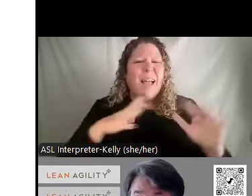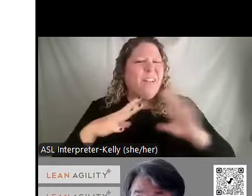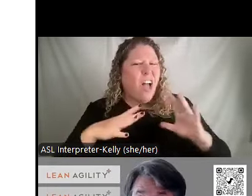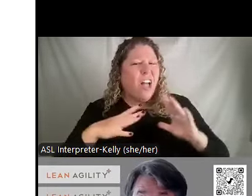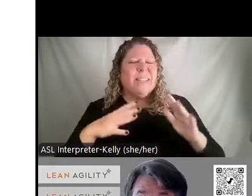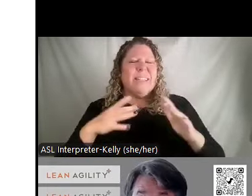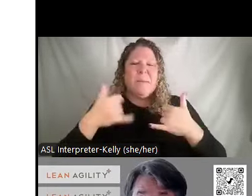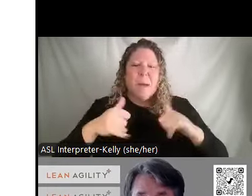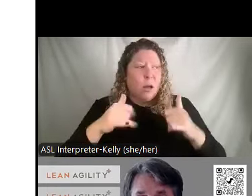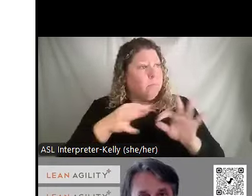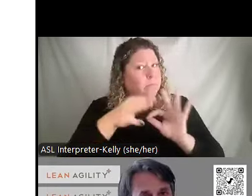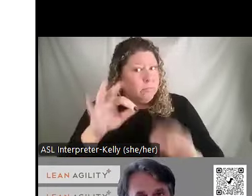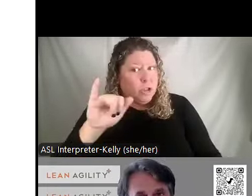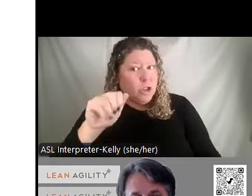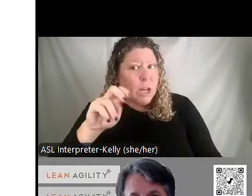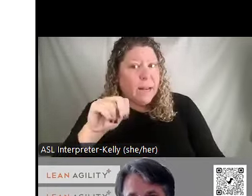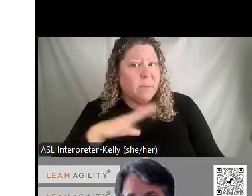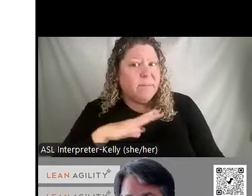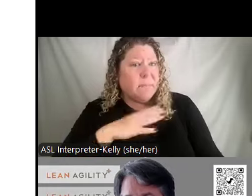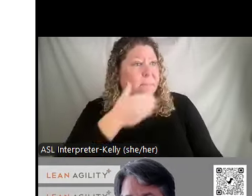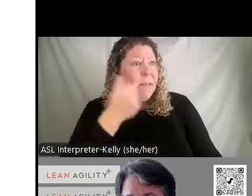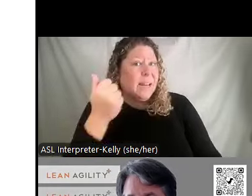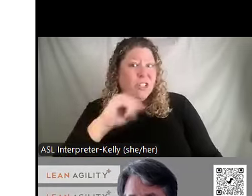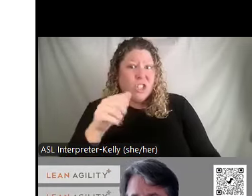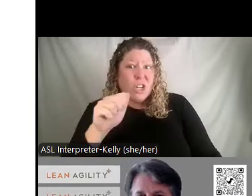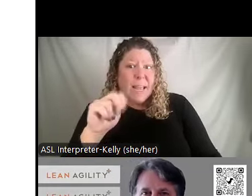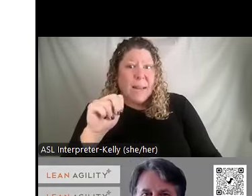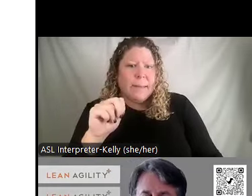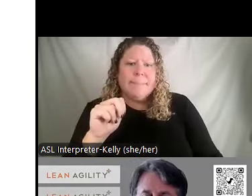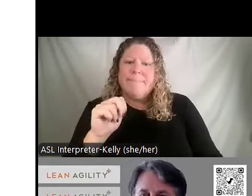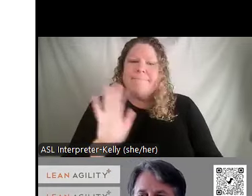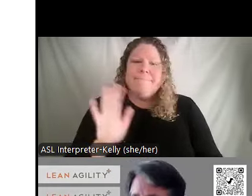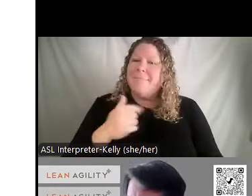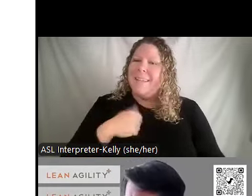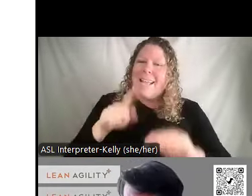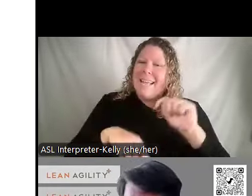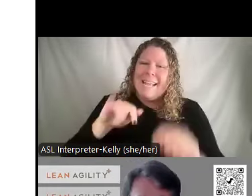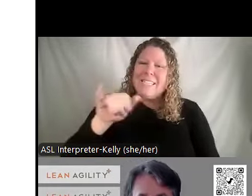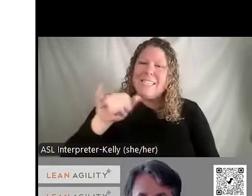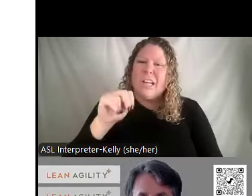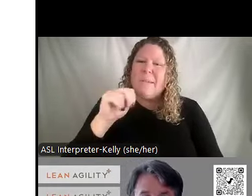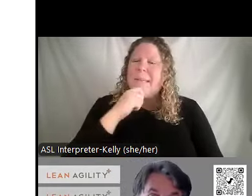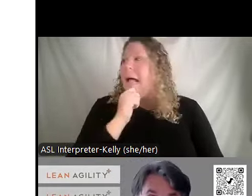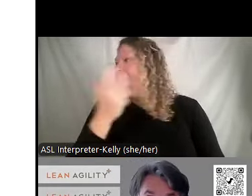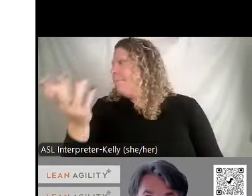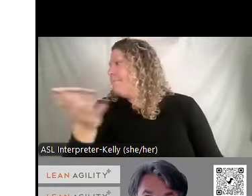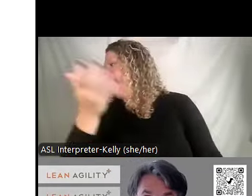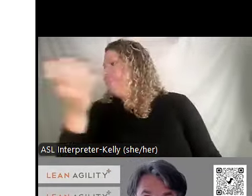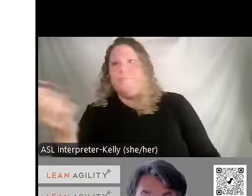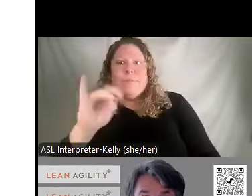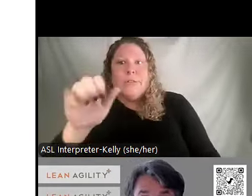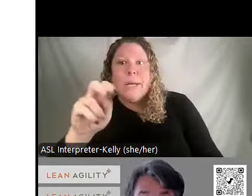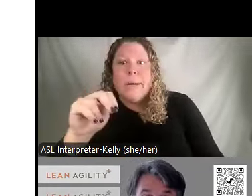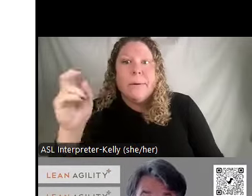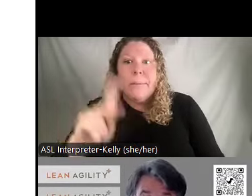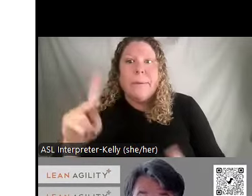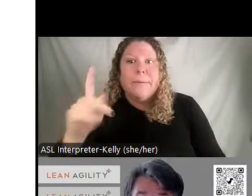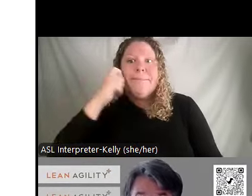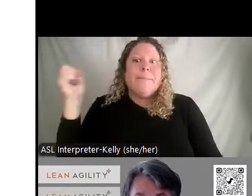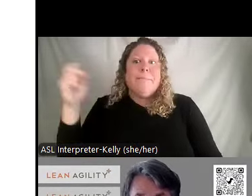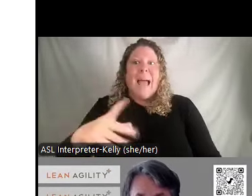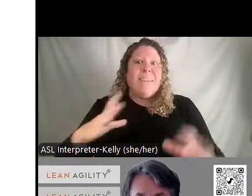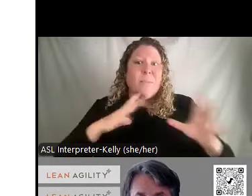about January? Can we start in January? No, I can't do January because January is, everyone's back from holidays and they're